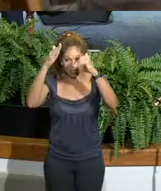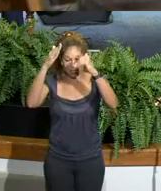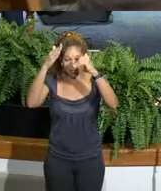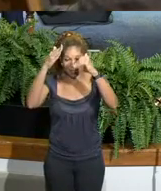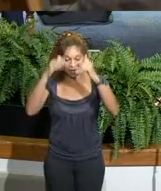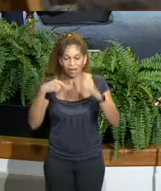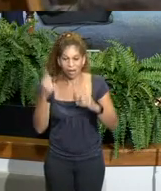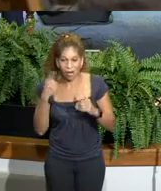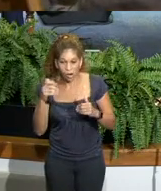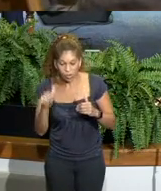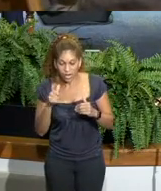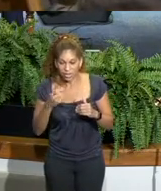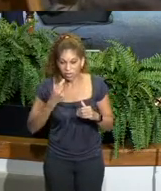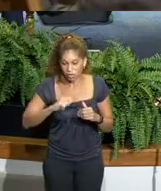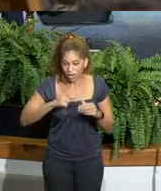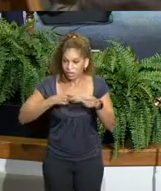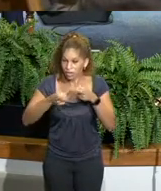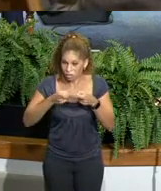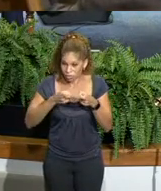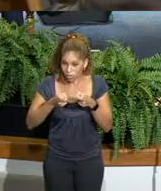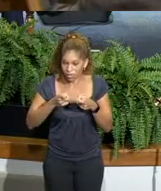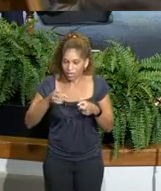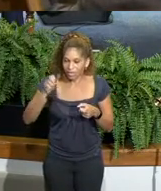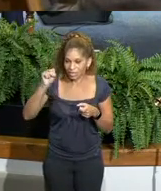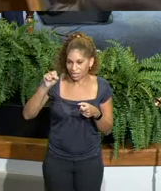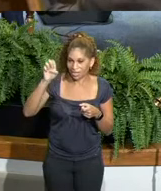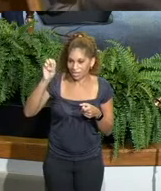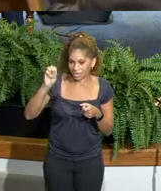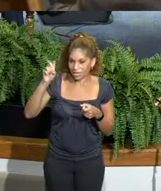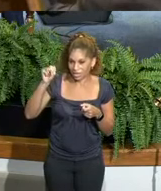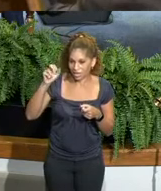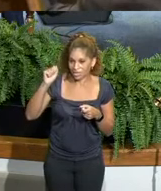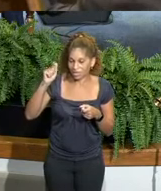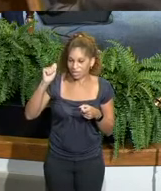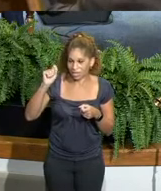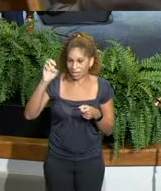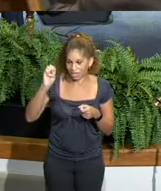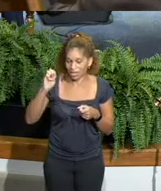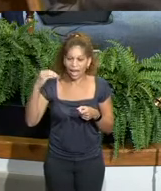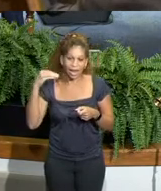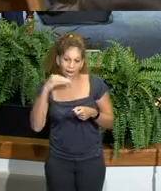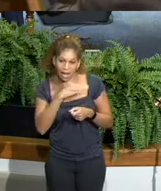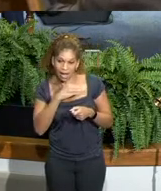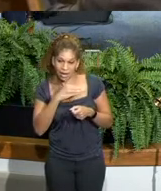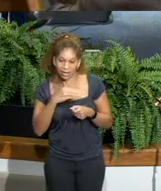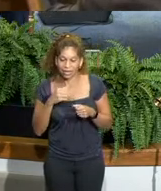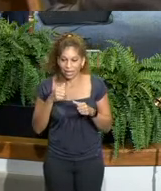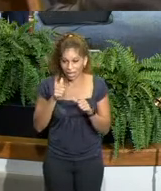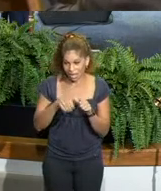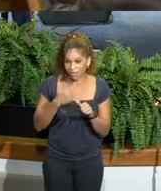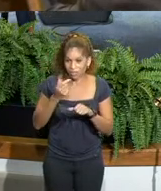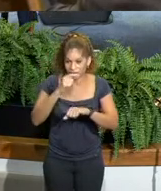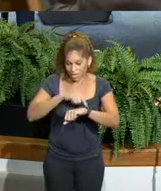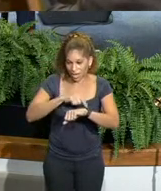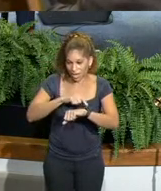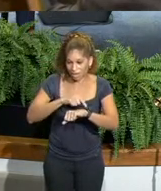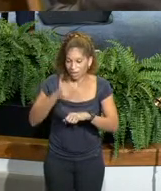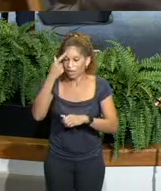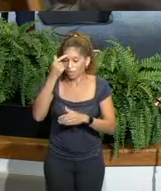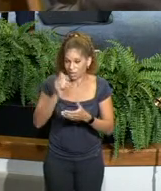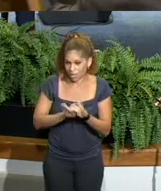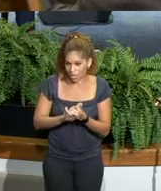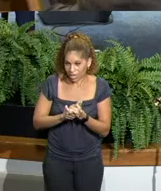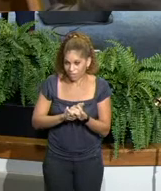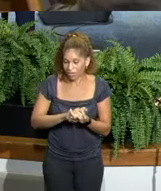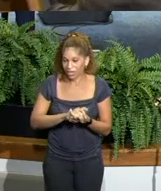Who always tried to control the Senate, who lied at every term, and who believed he ought